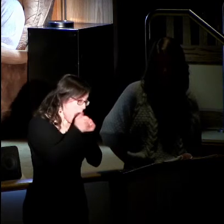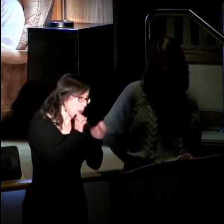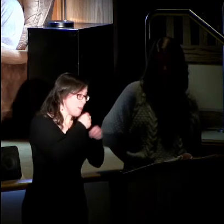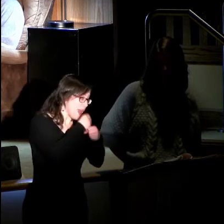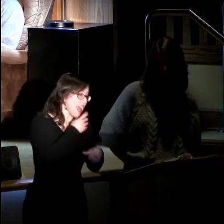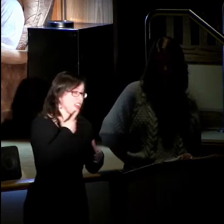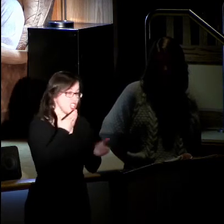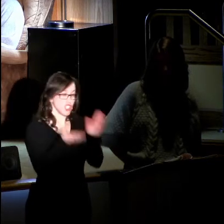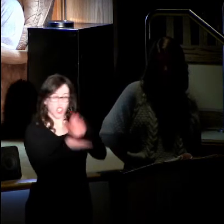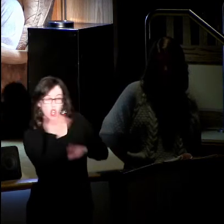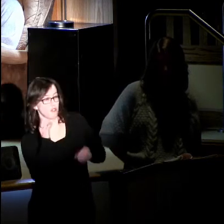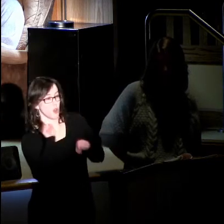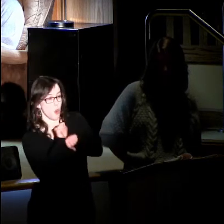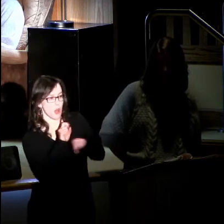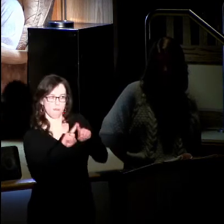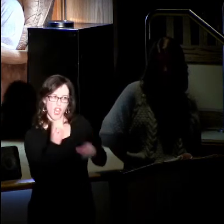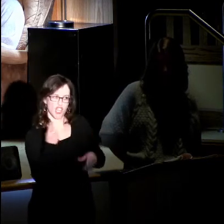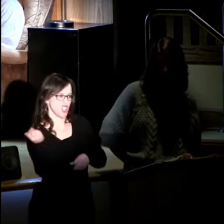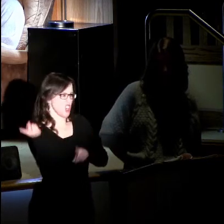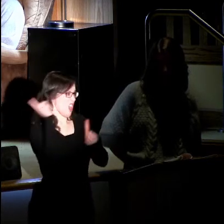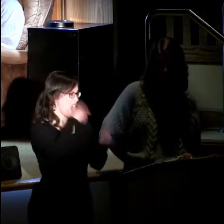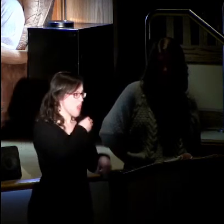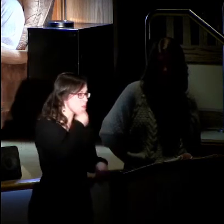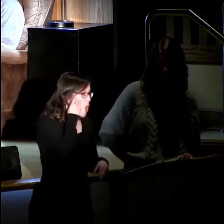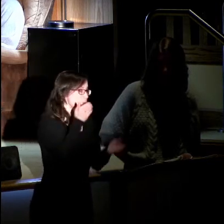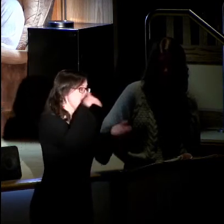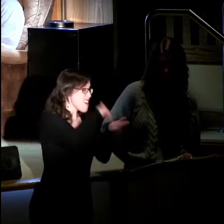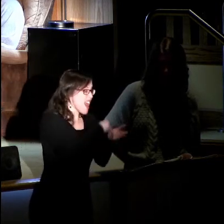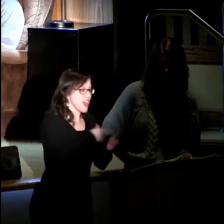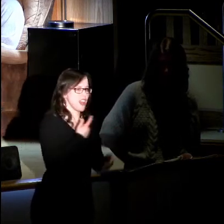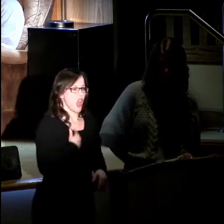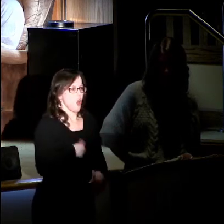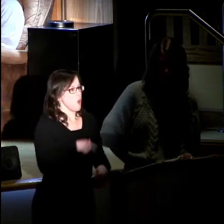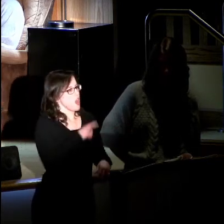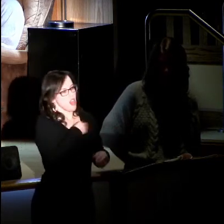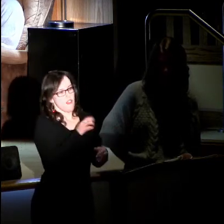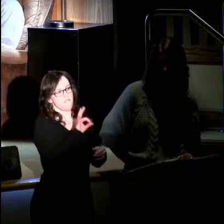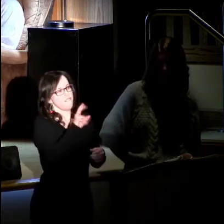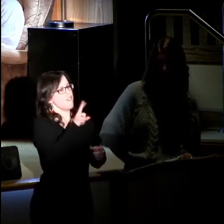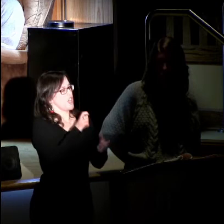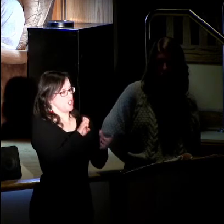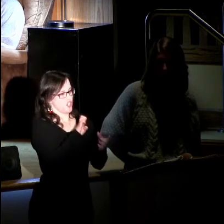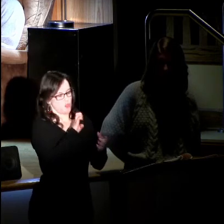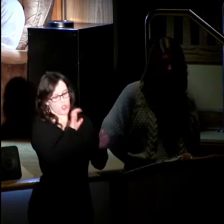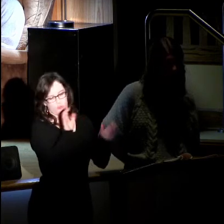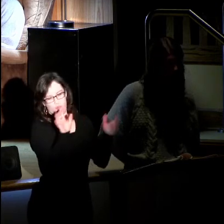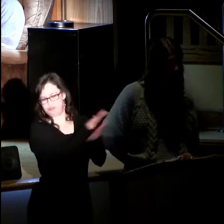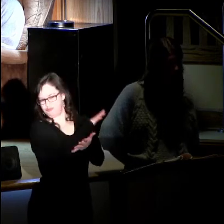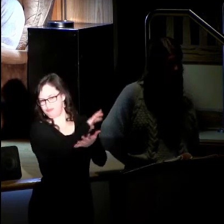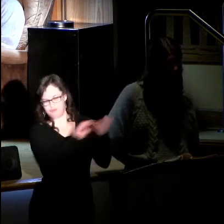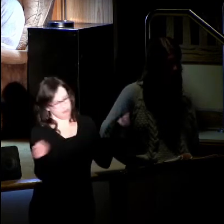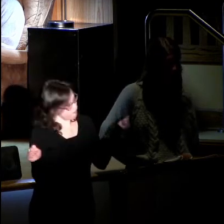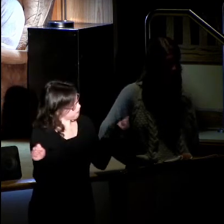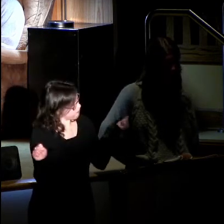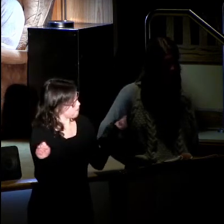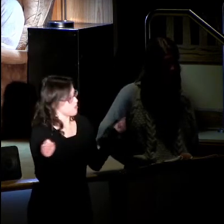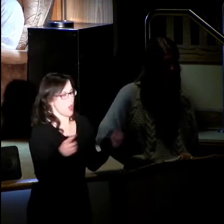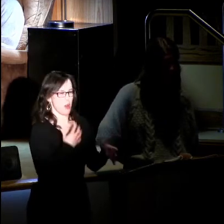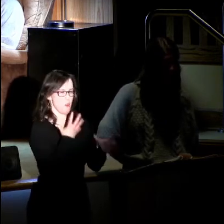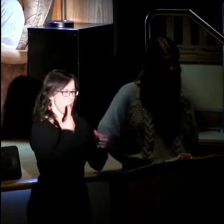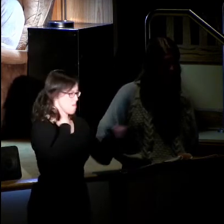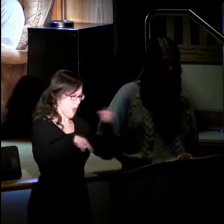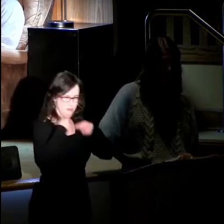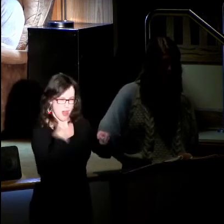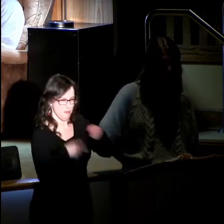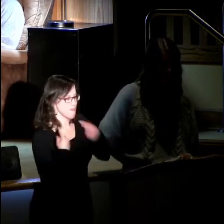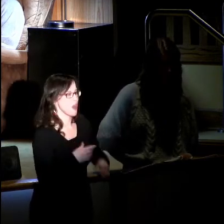By the time she returned home, we had burnt fudge all over the kitchen and we kids were all mad at each other. But with Mom's help, before the night was over,